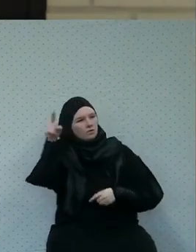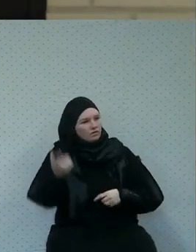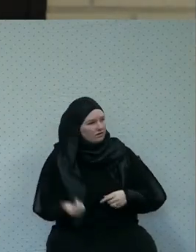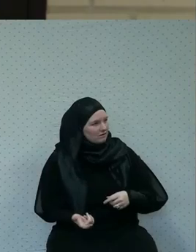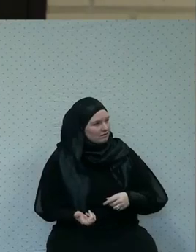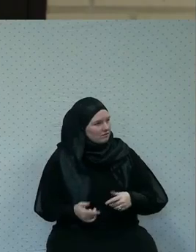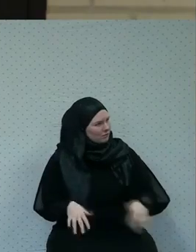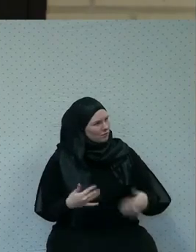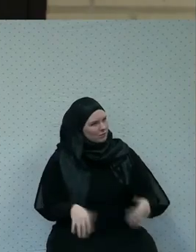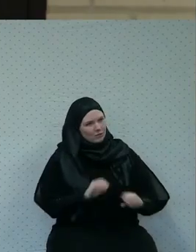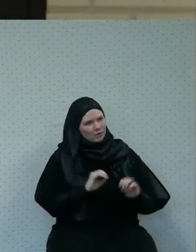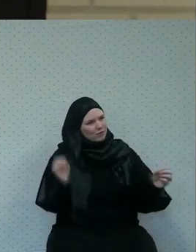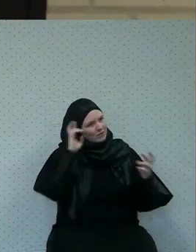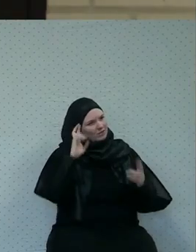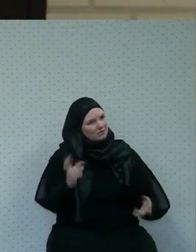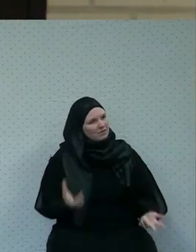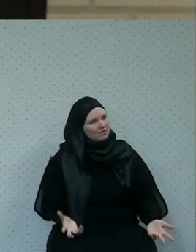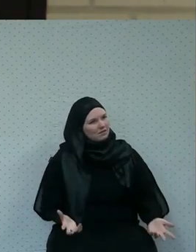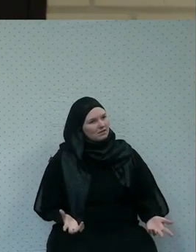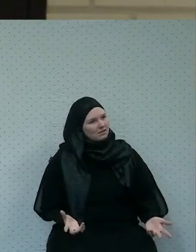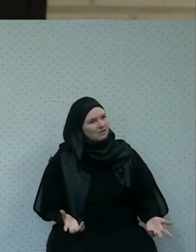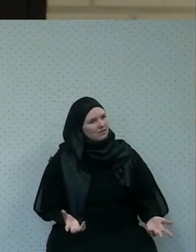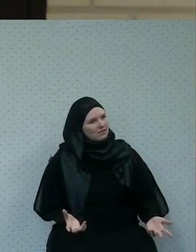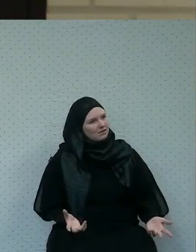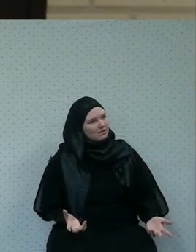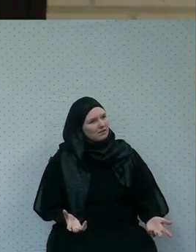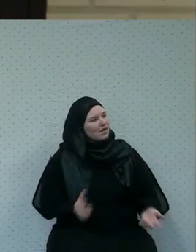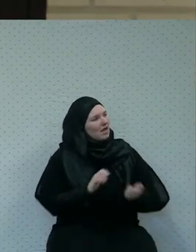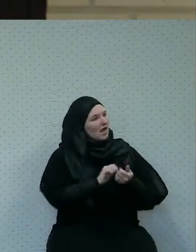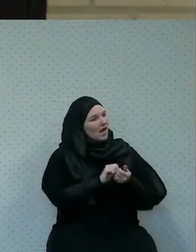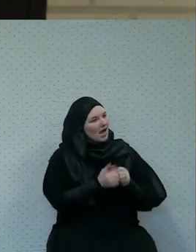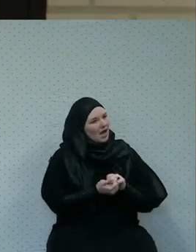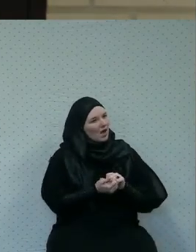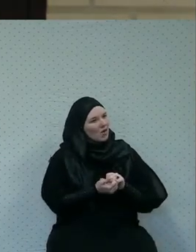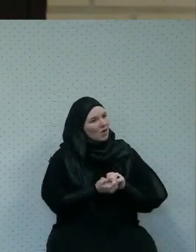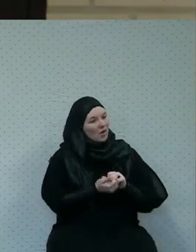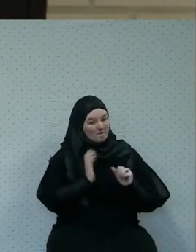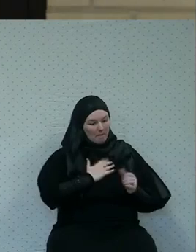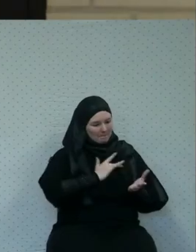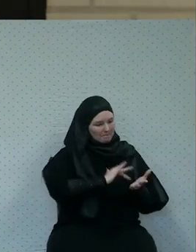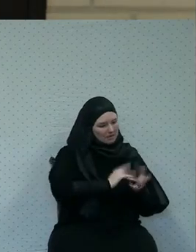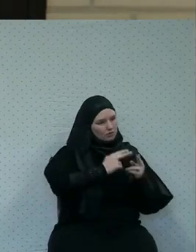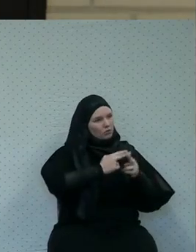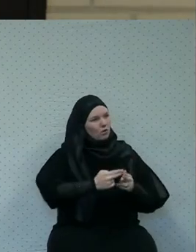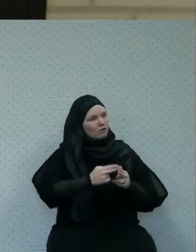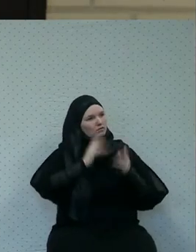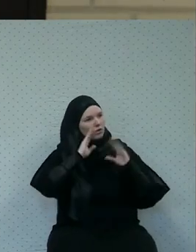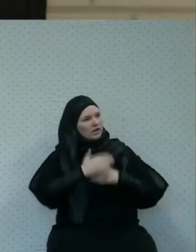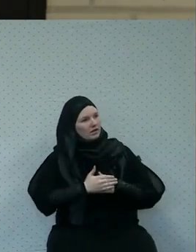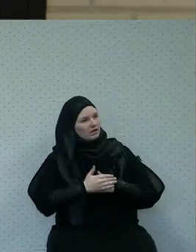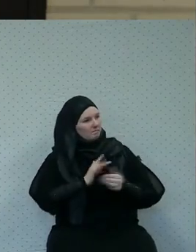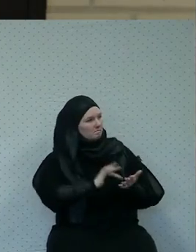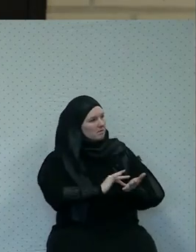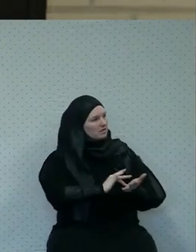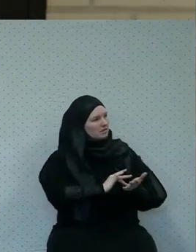How much respect is there? How could this medicine of prayer work on our spirit,